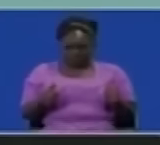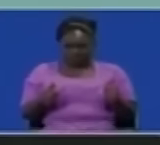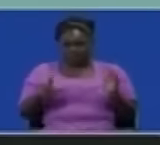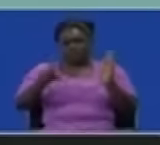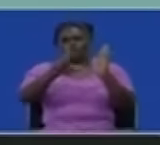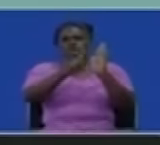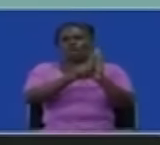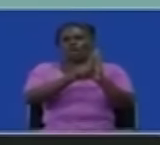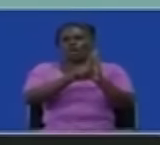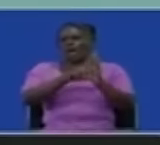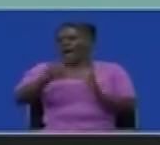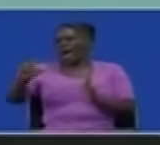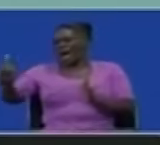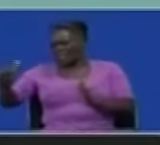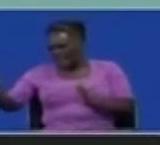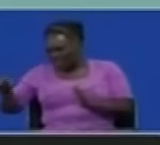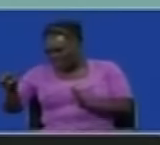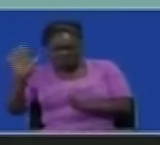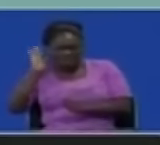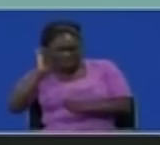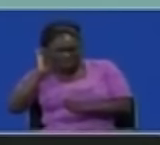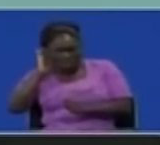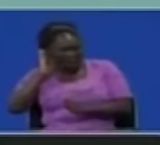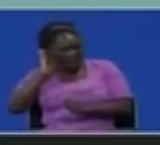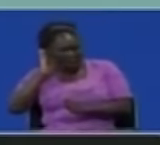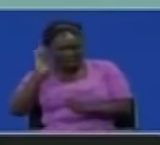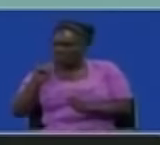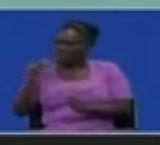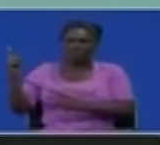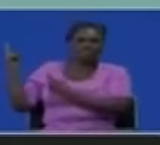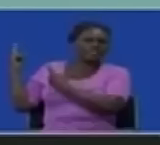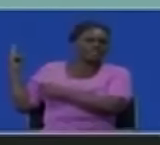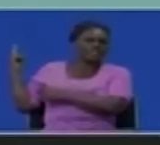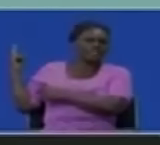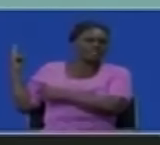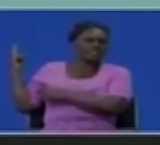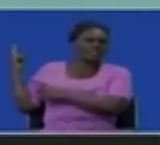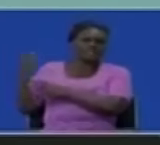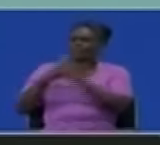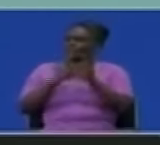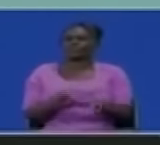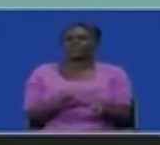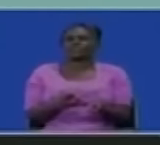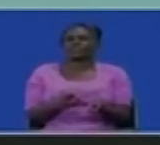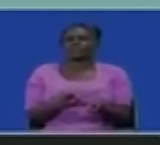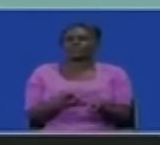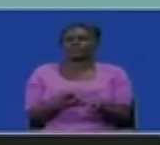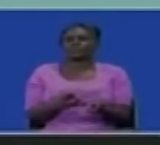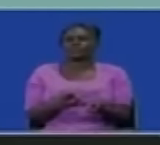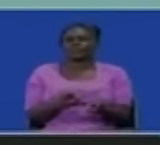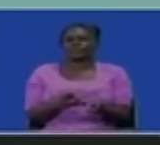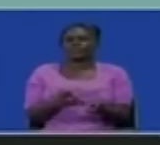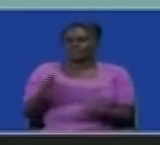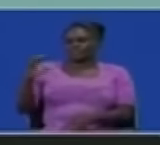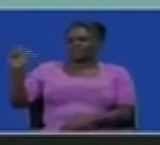law. Any other figure that you are given, if it's not this figure, then you need to report this. So let me tell you about this